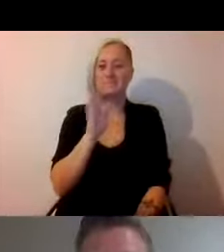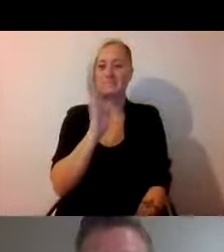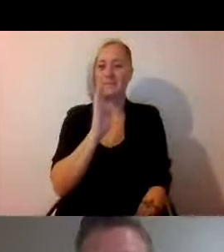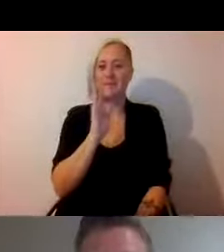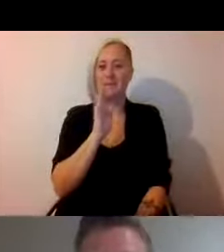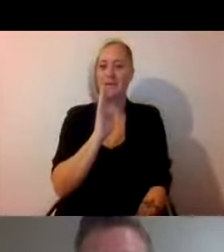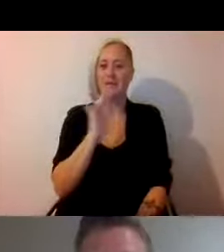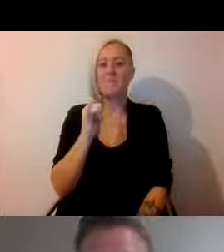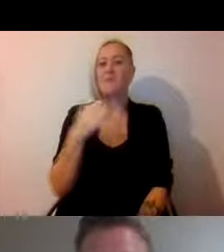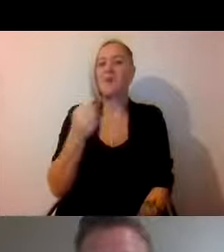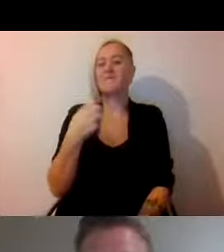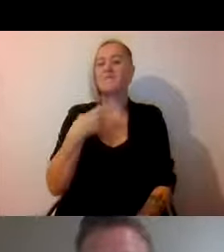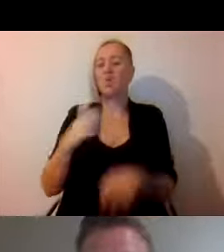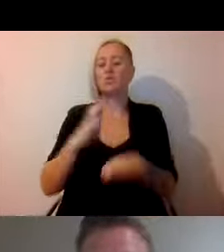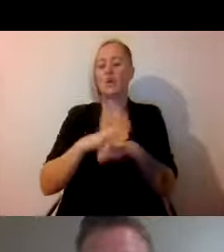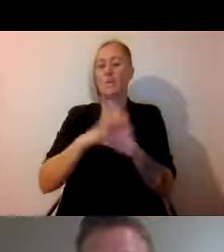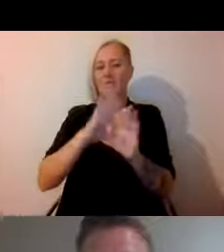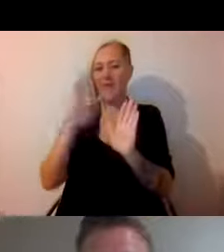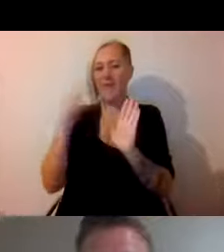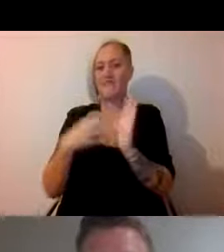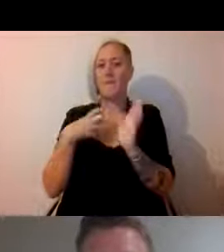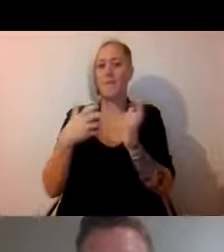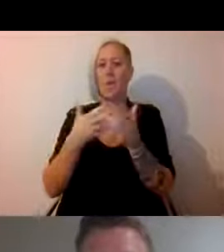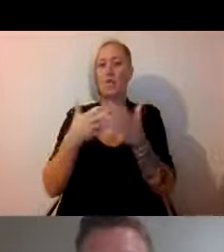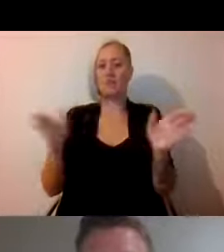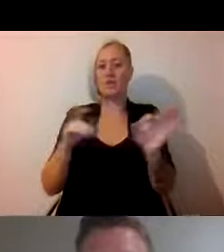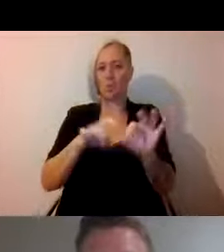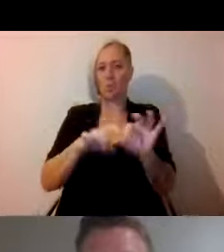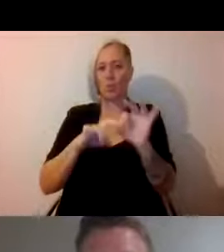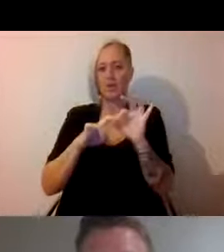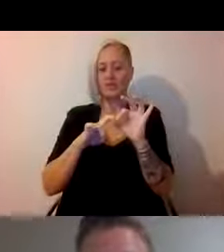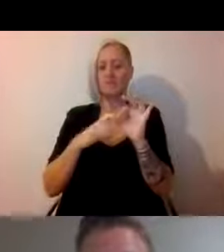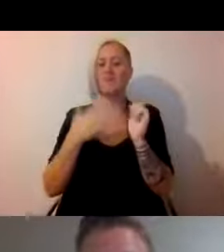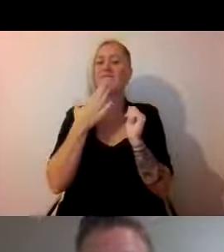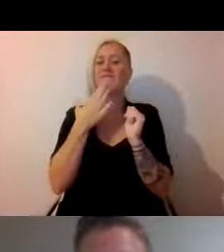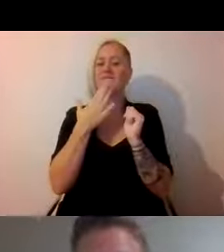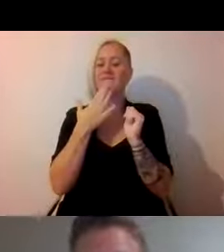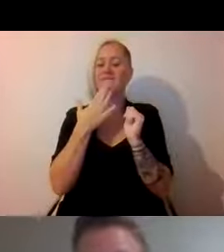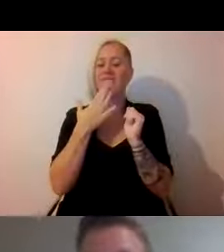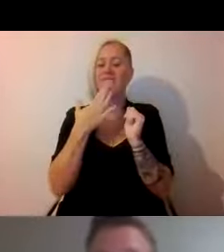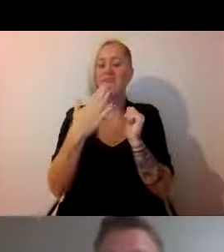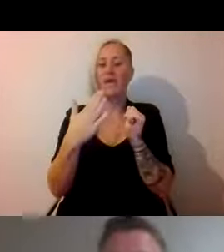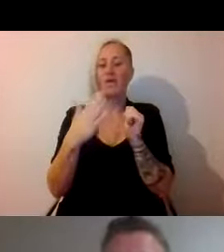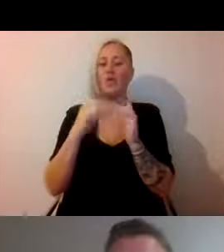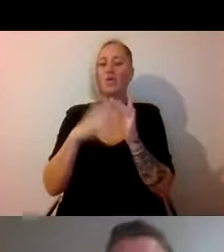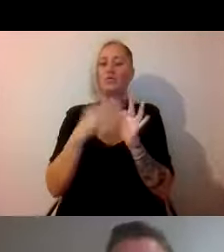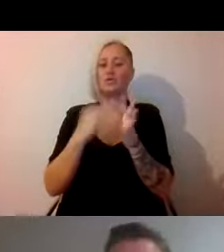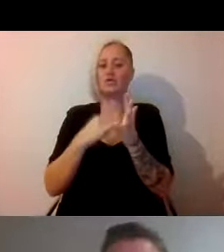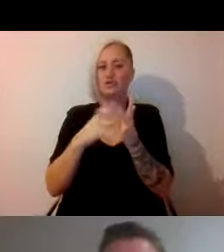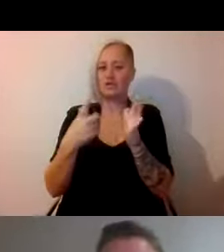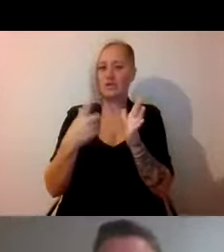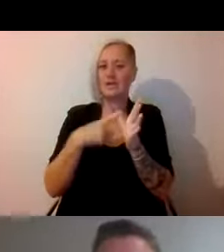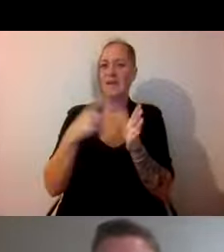at the end for more general questions. But thank you again so much, Jessica. That was honestly so valuable, and we feel